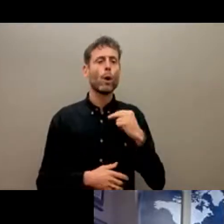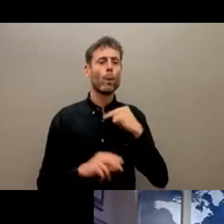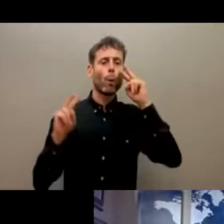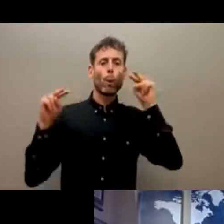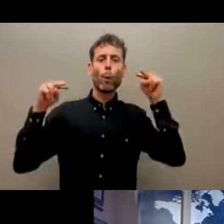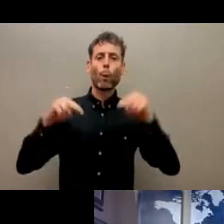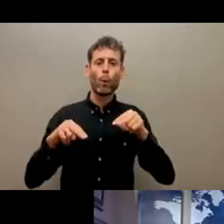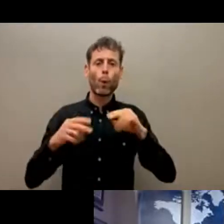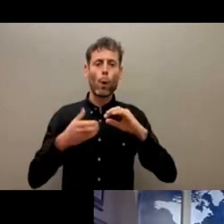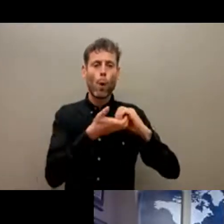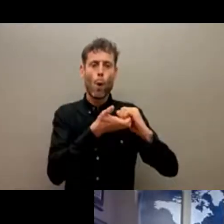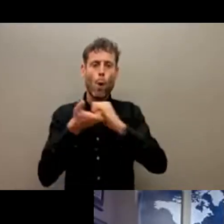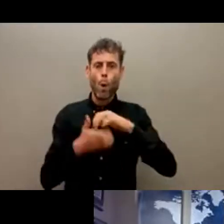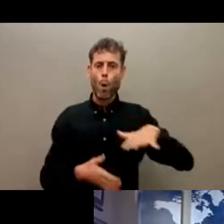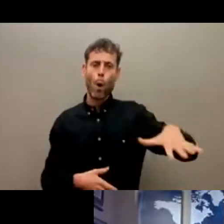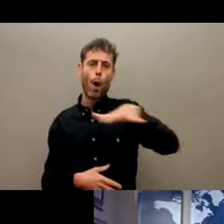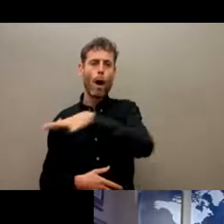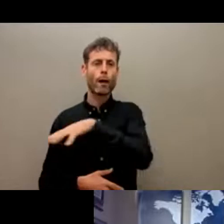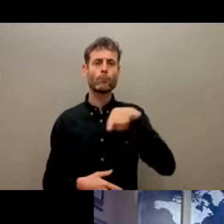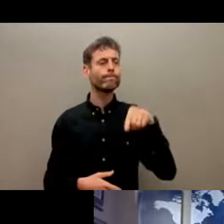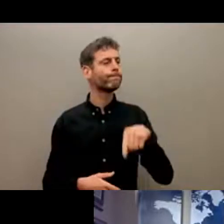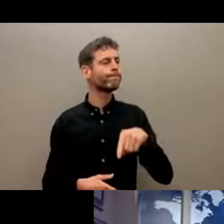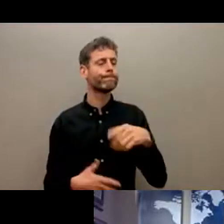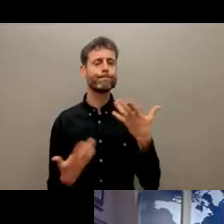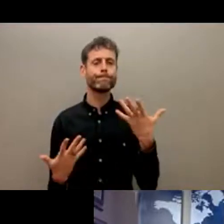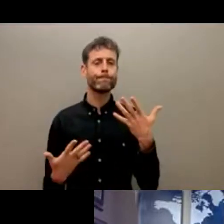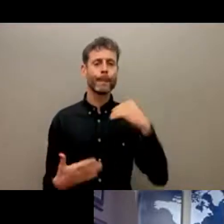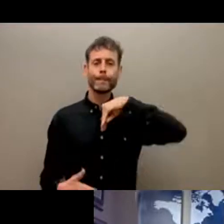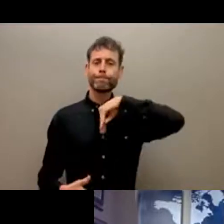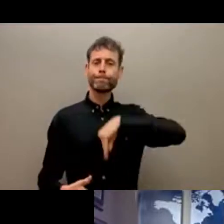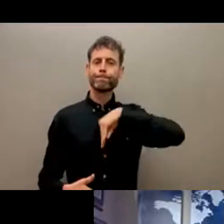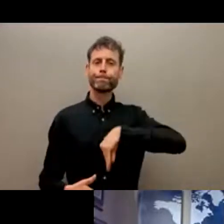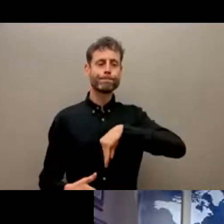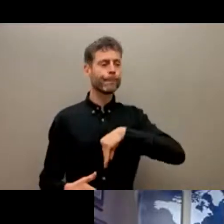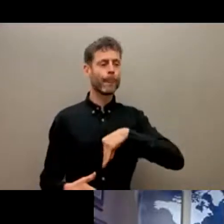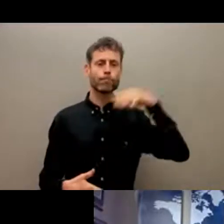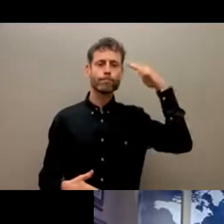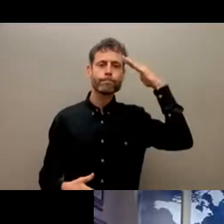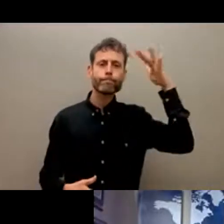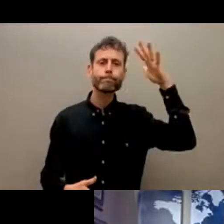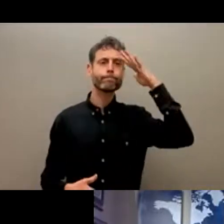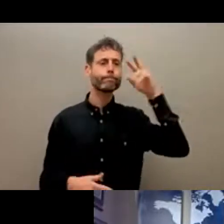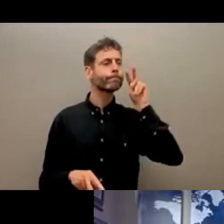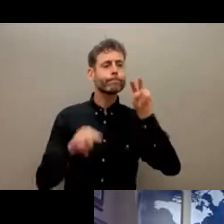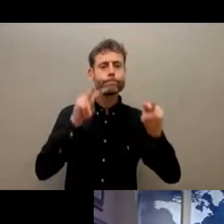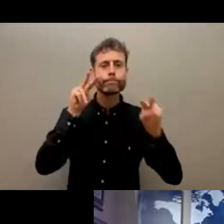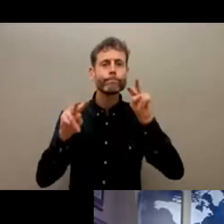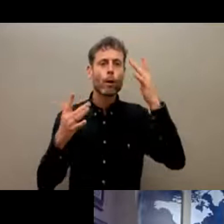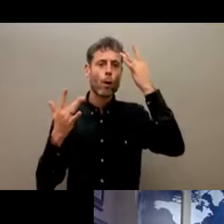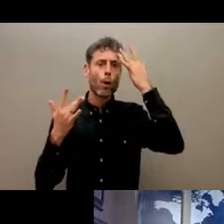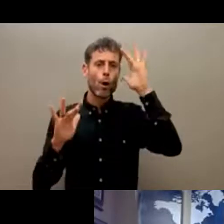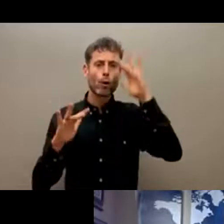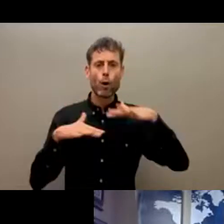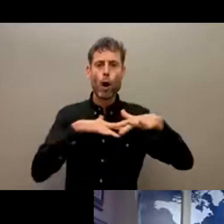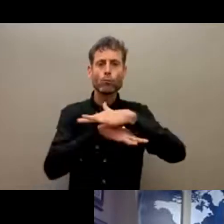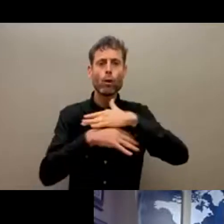organization, and that showed us, or confirmed to us, that we are a learning